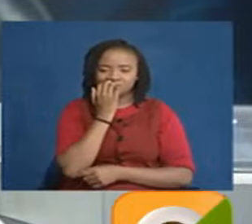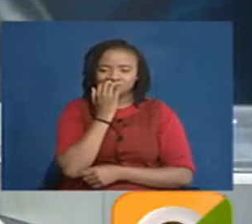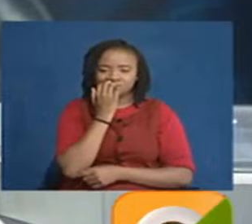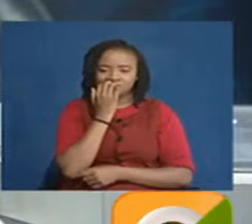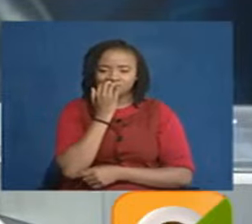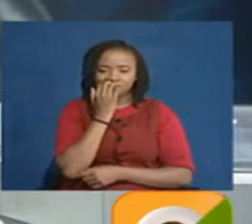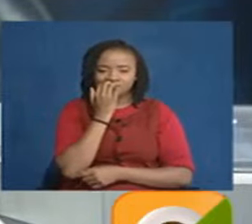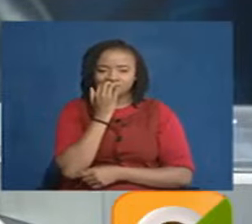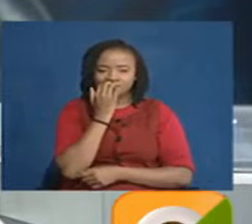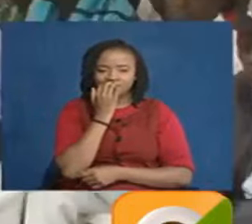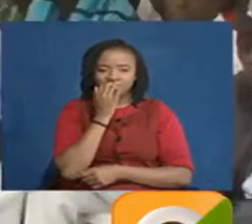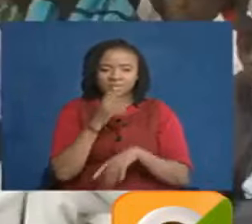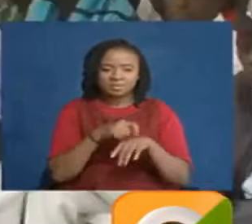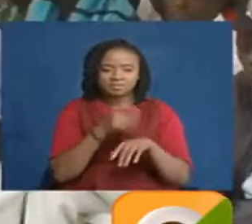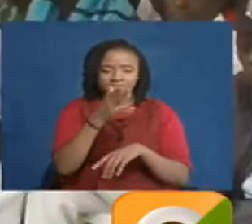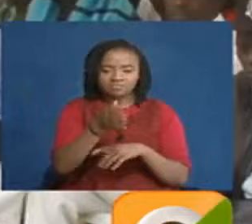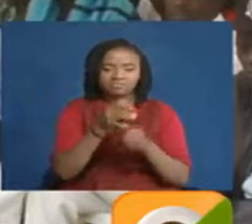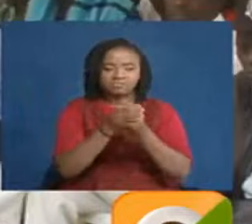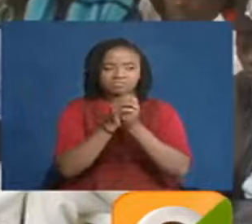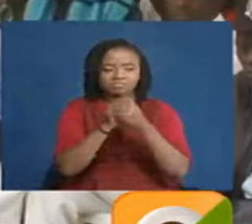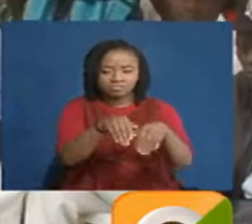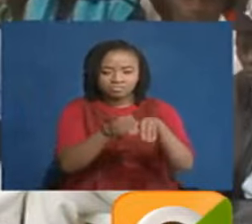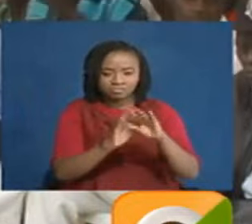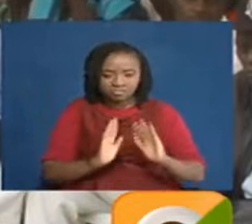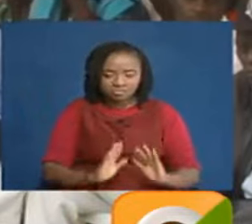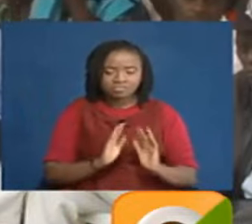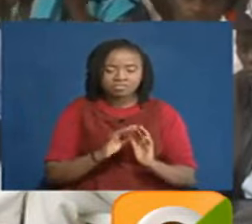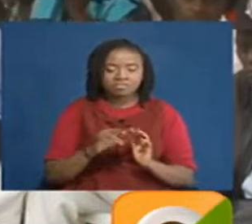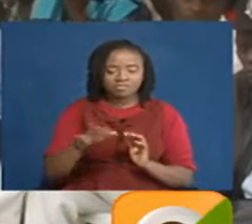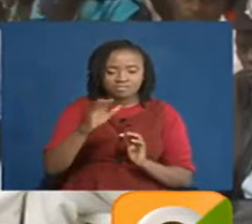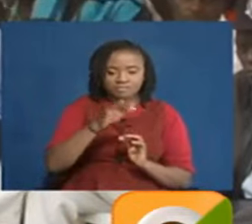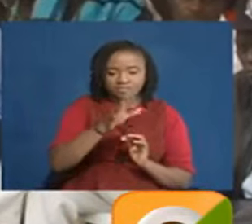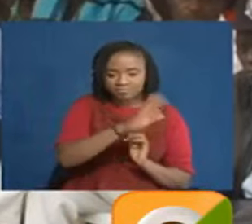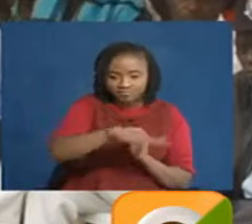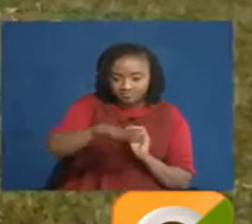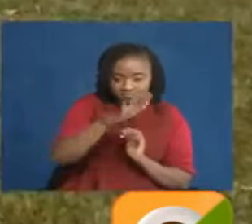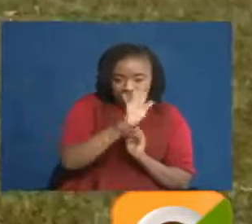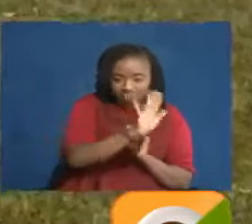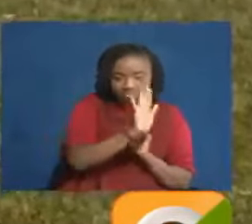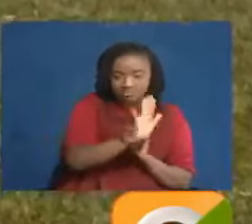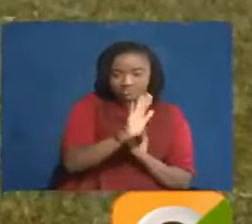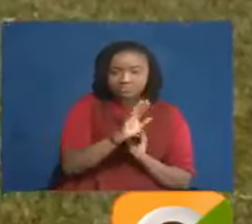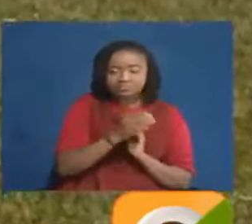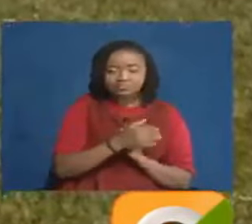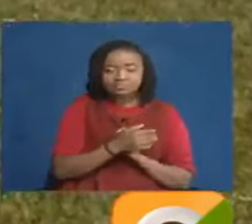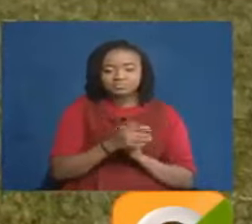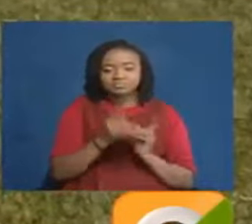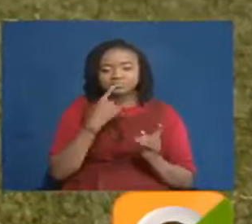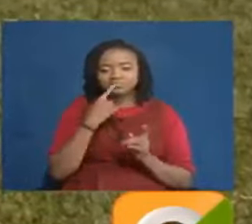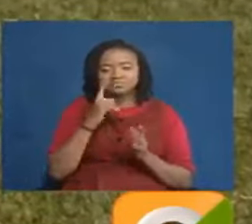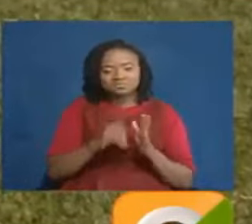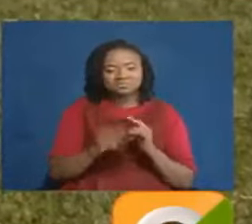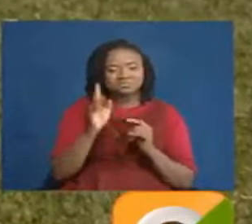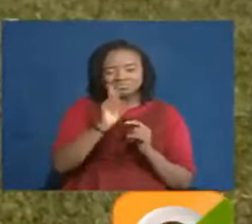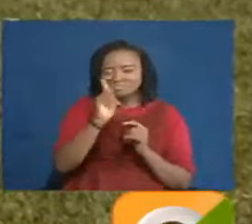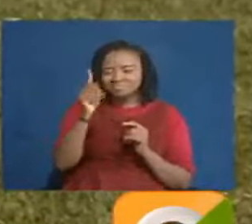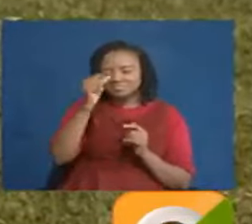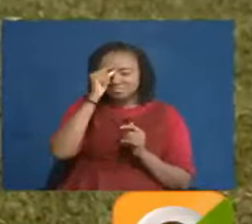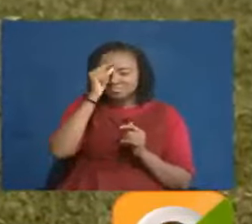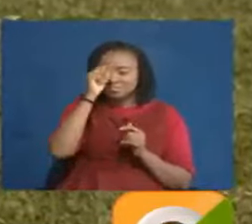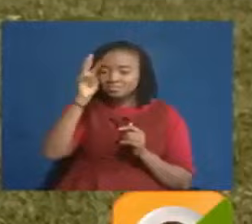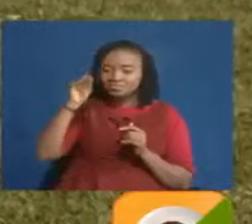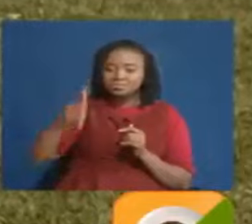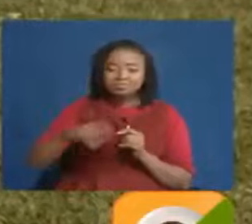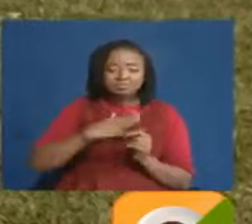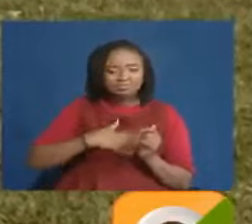burial ceremony in Didmus Barasa's Kimilili constituency, Wamalwa called on the Kenya Kwanza legislator not to be swayed